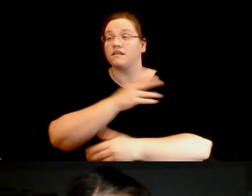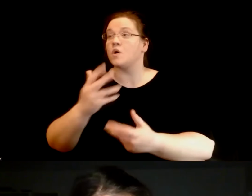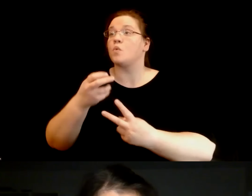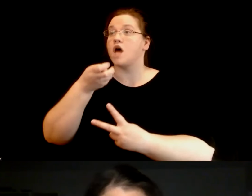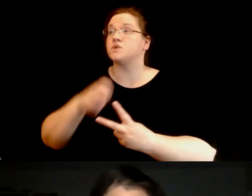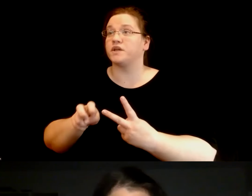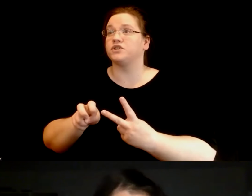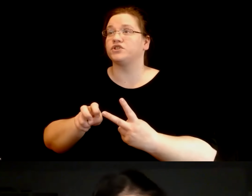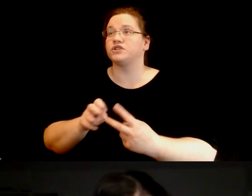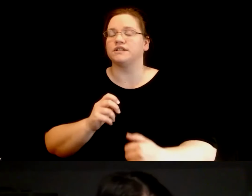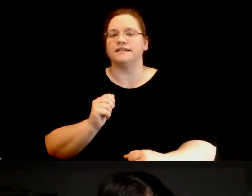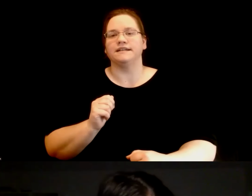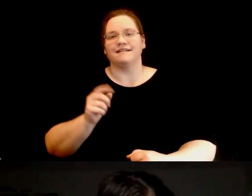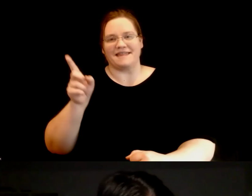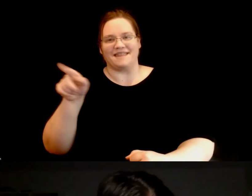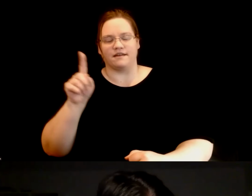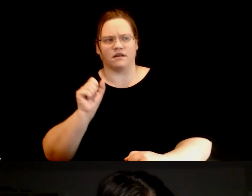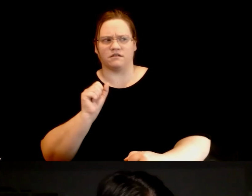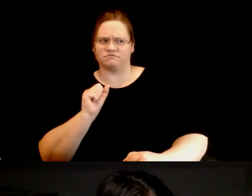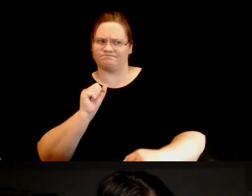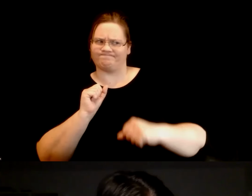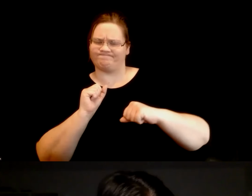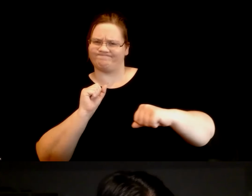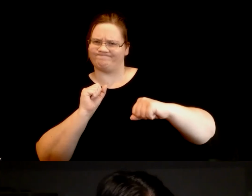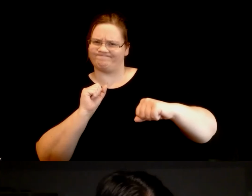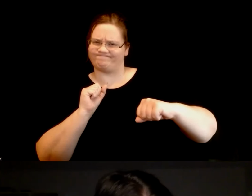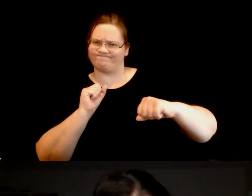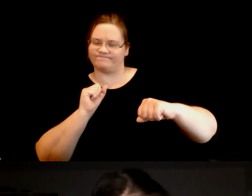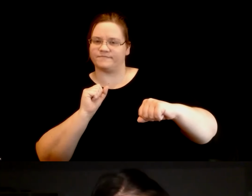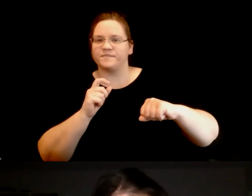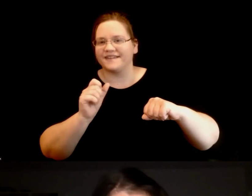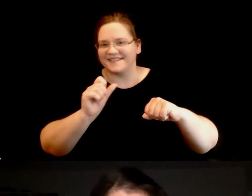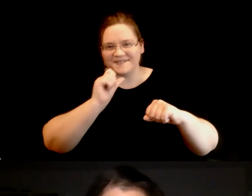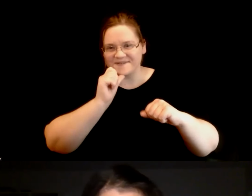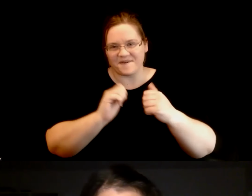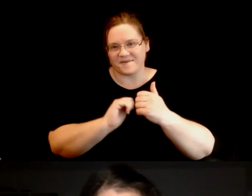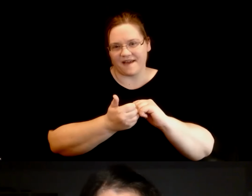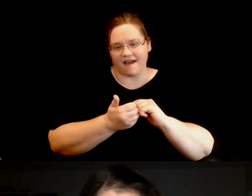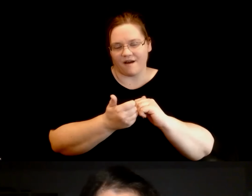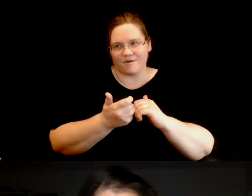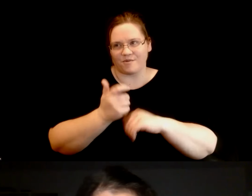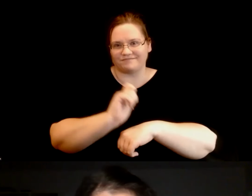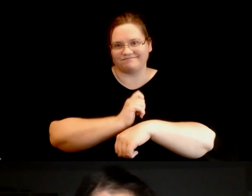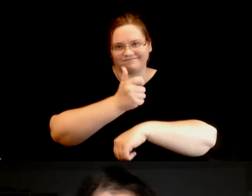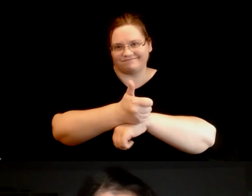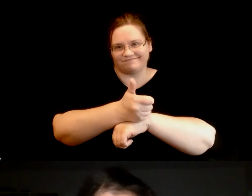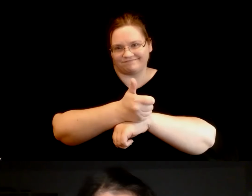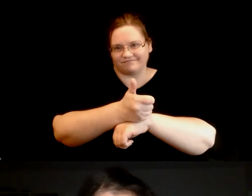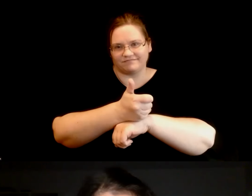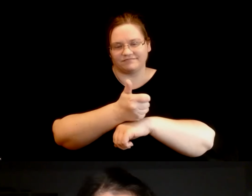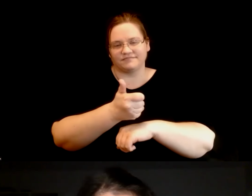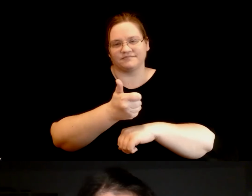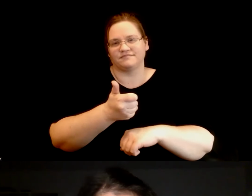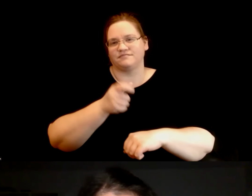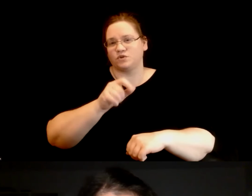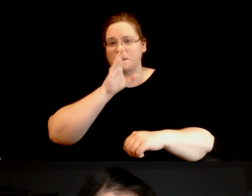think they'd probably be a little bit hesitant about that, just because that's not how the vaccine is supposed to be